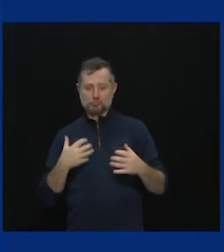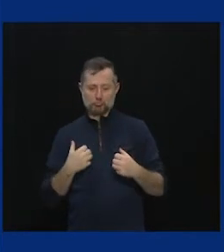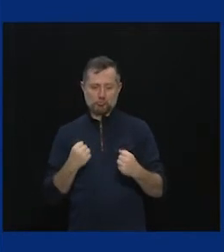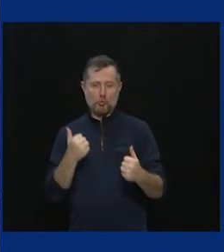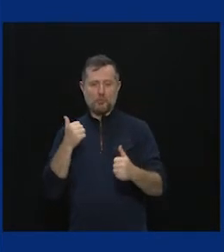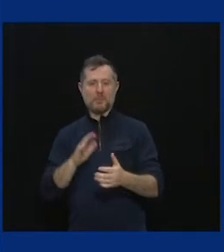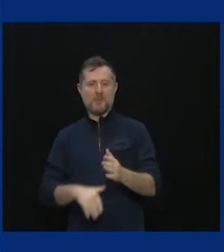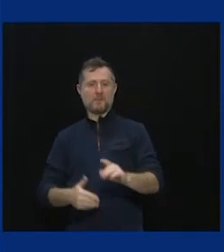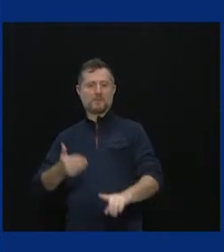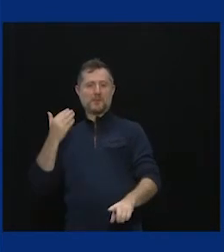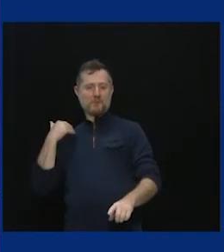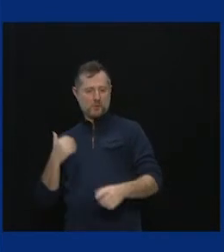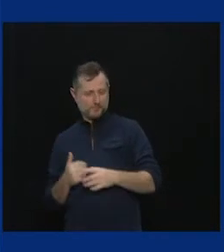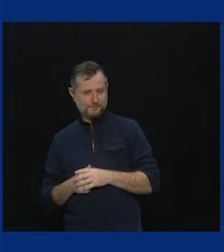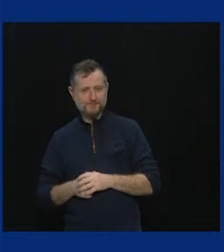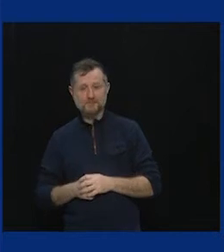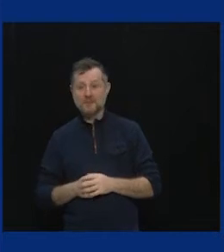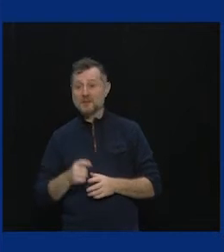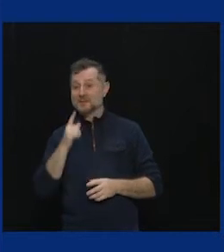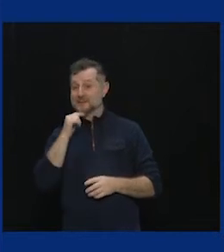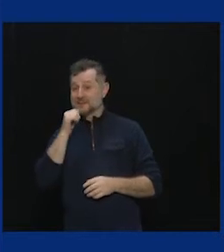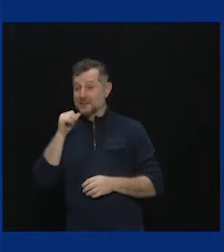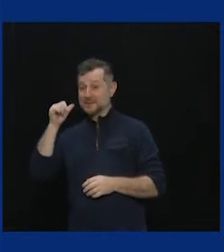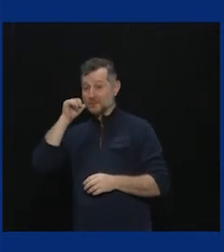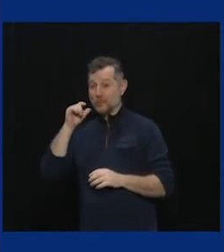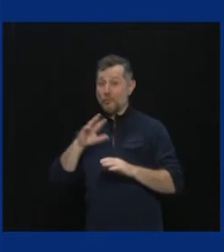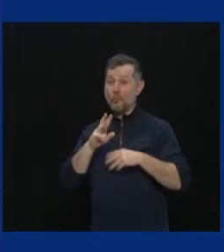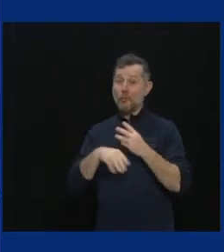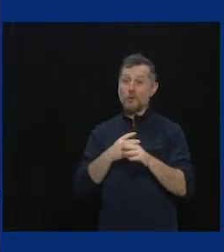the eyes of the world were on New York City as